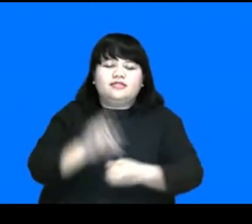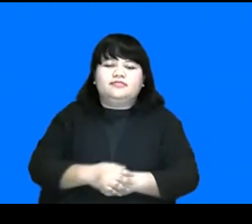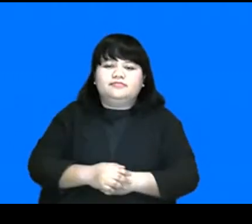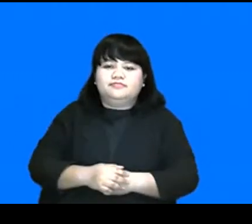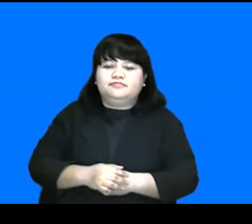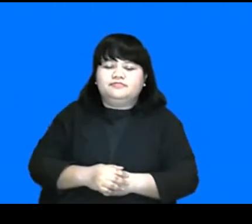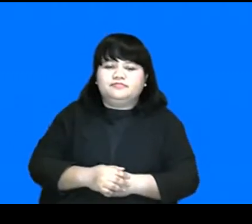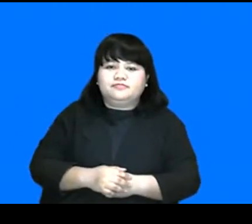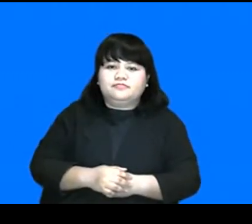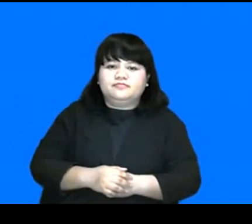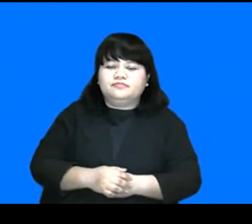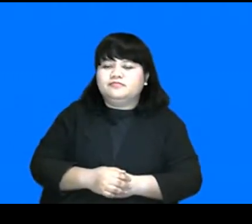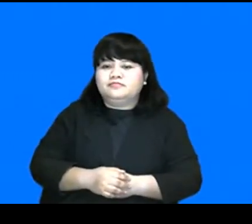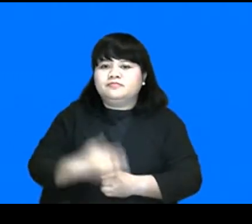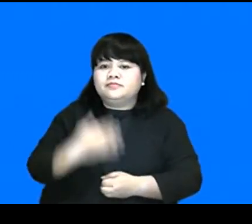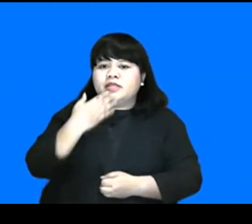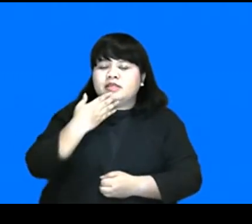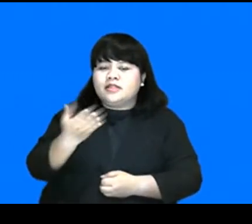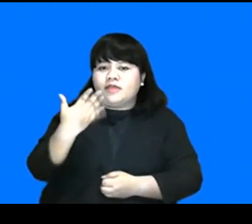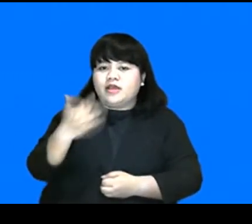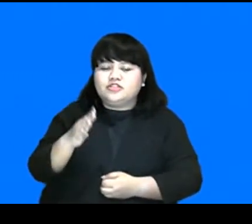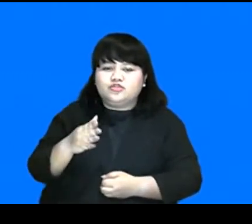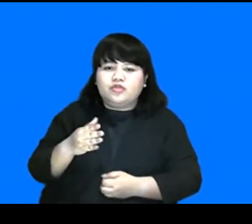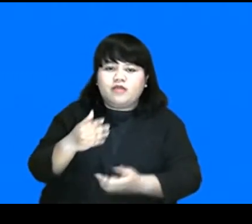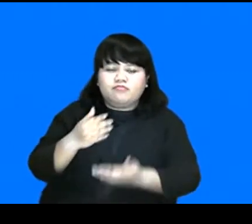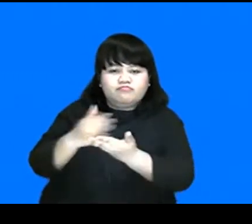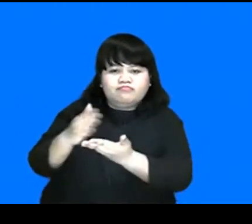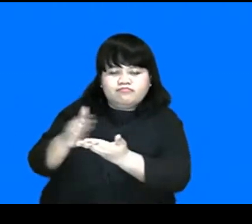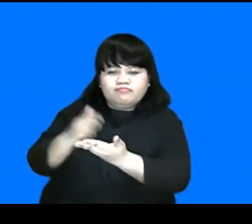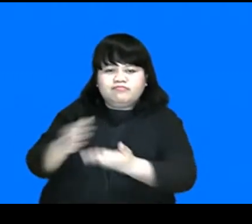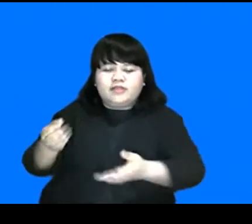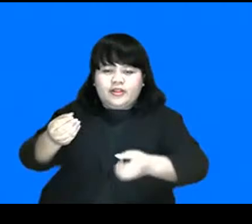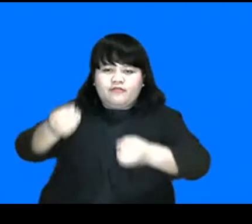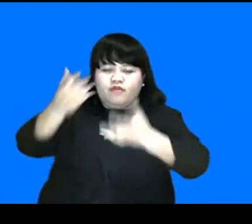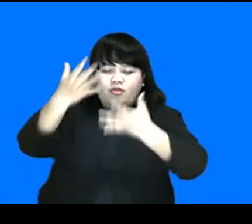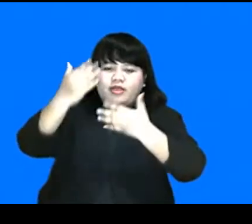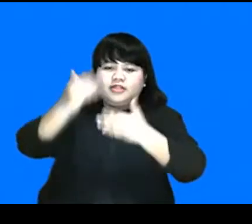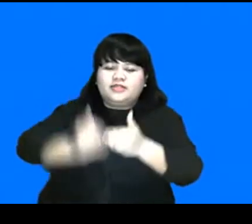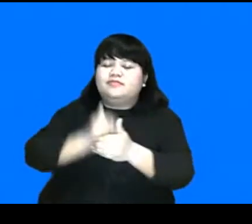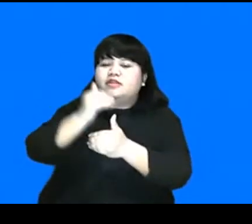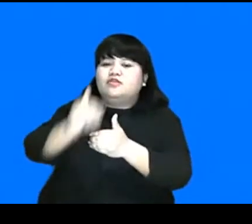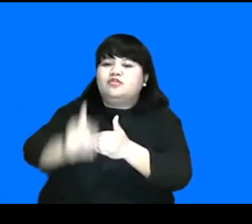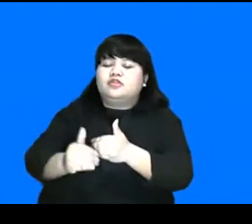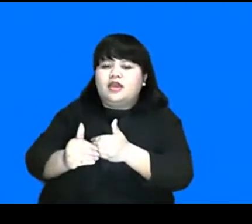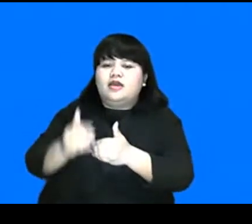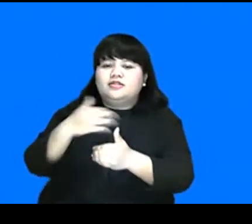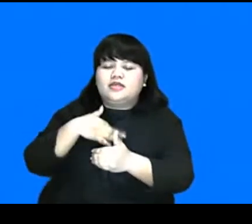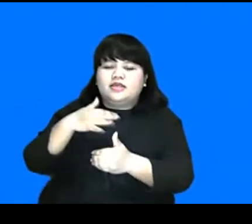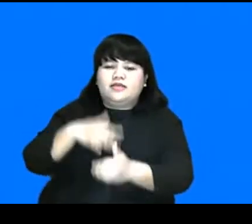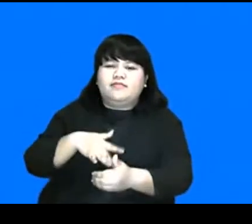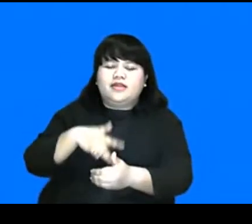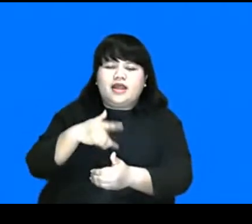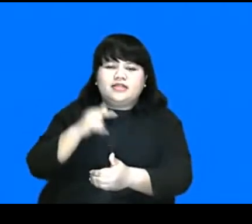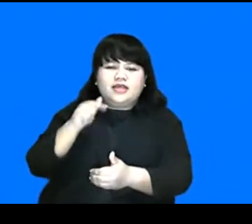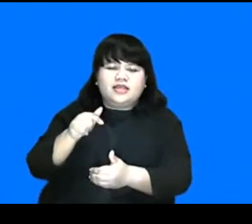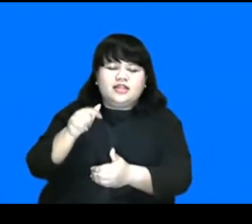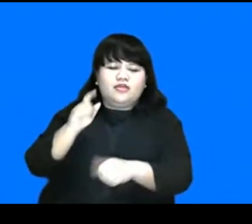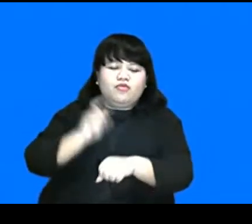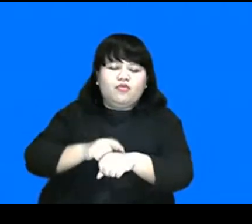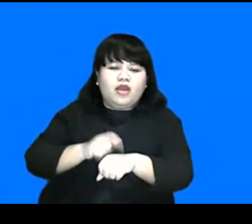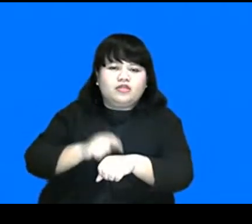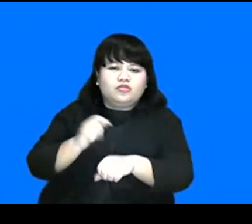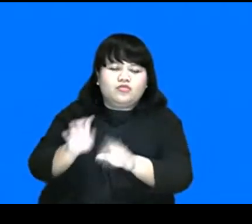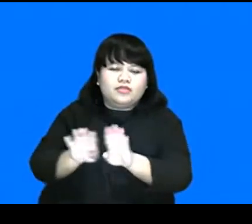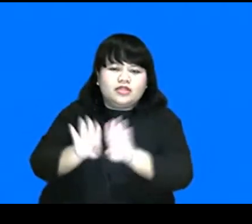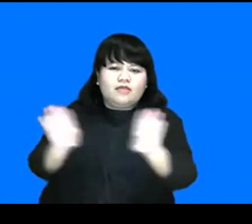the information situation from Pakistan. Now, I think it's the time that we open the floor for questions and comments.